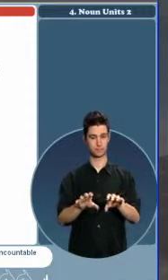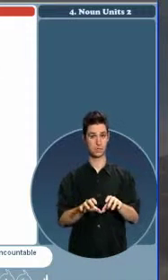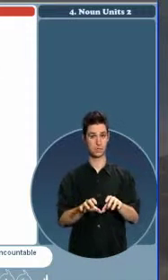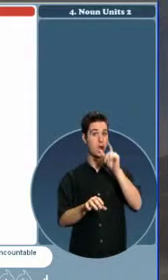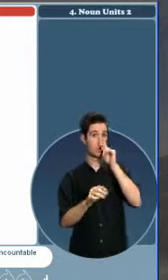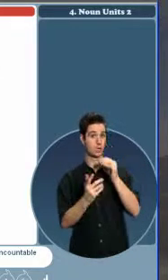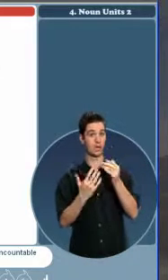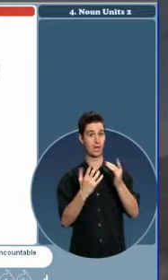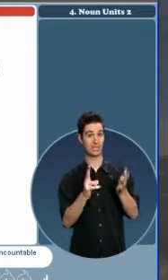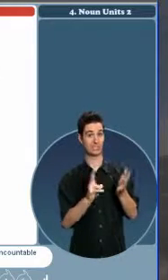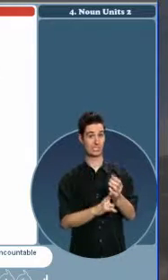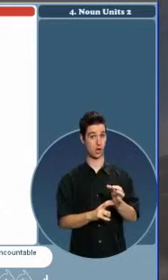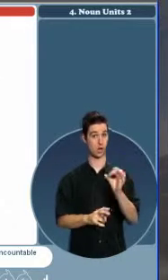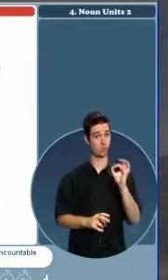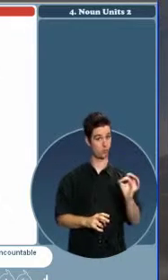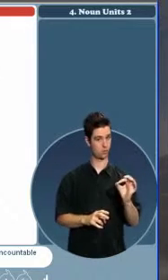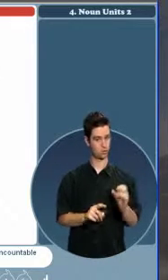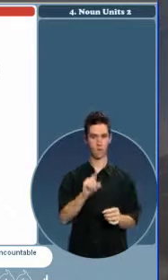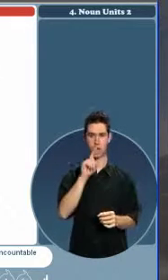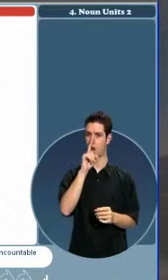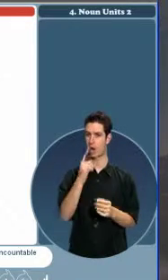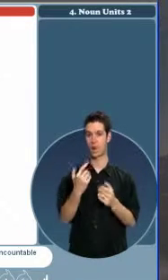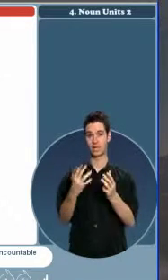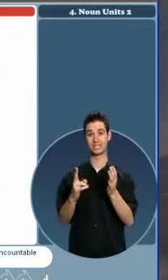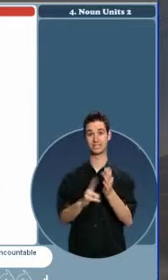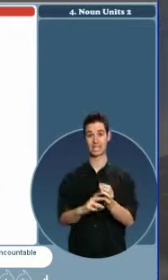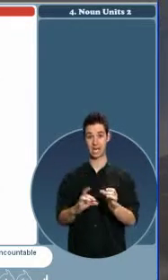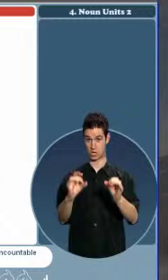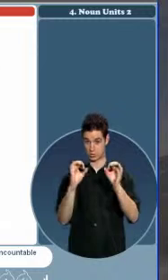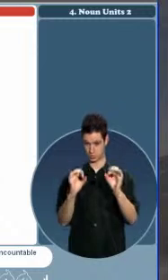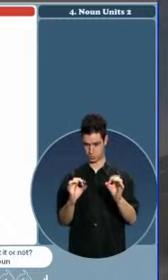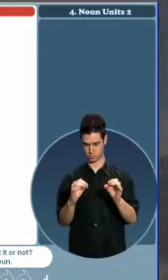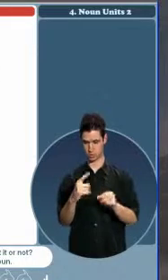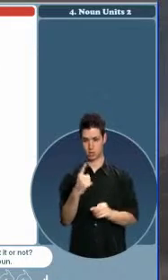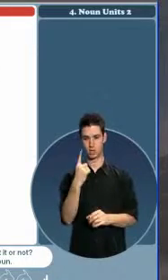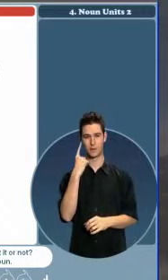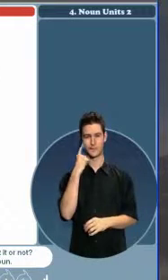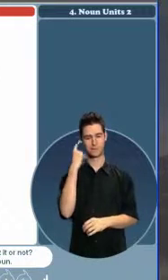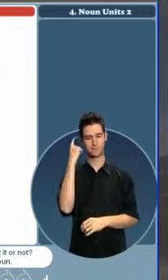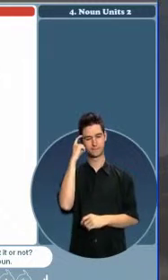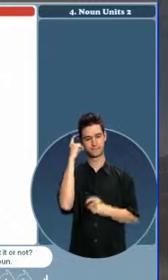In this exercise, you have to sort countable and uncountable nouns.